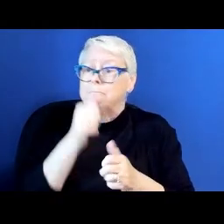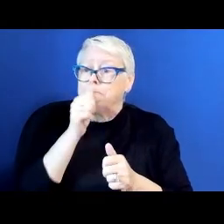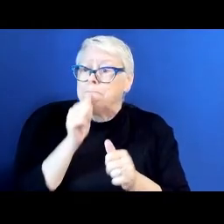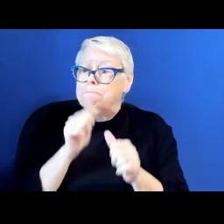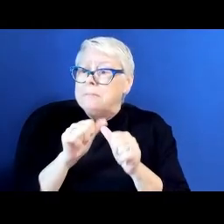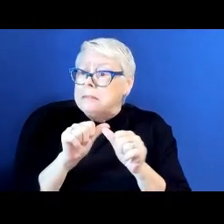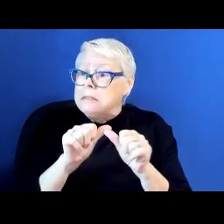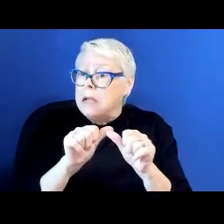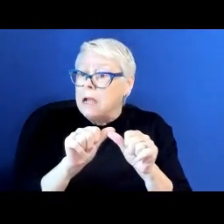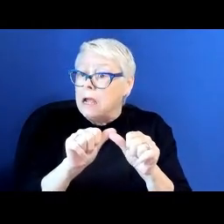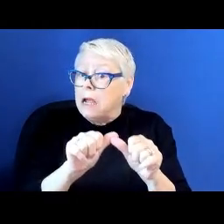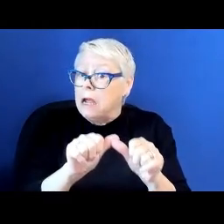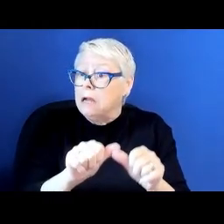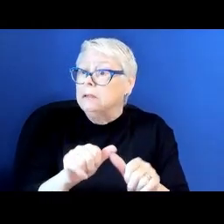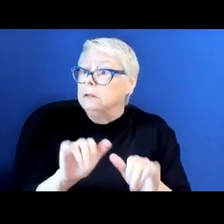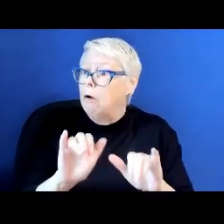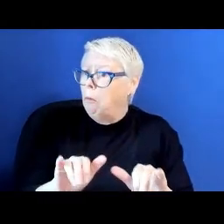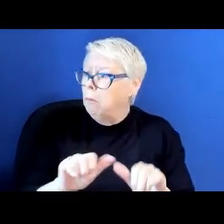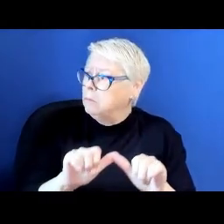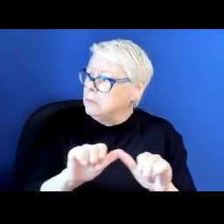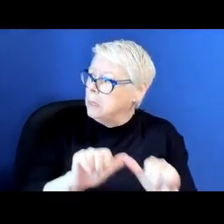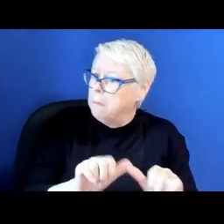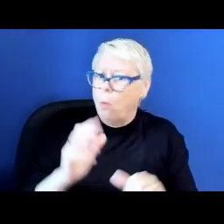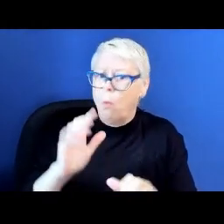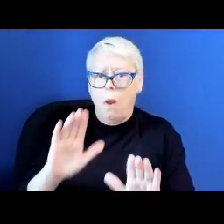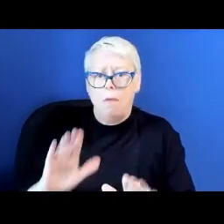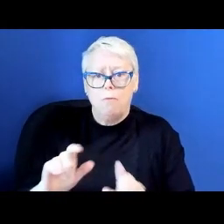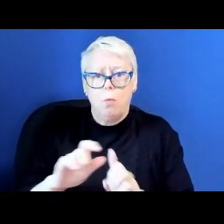sustainability is wonderful.